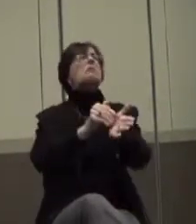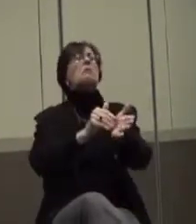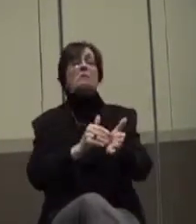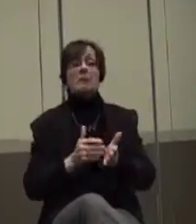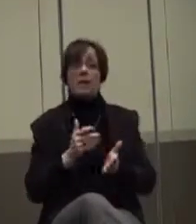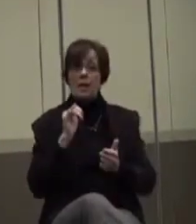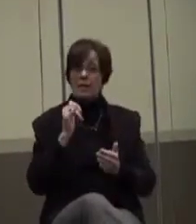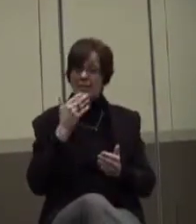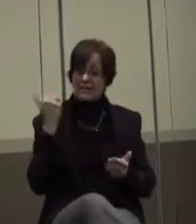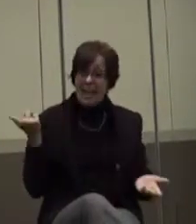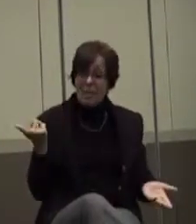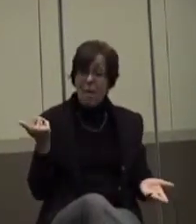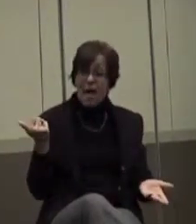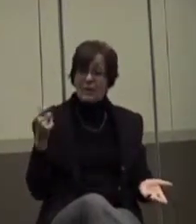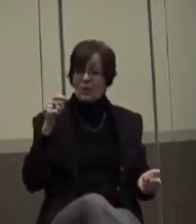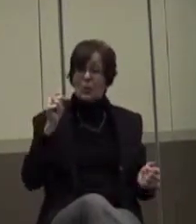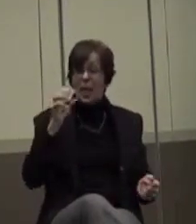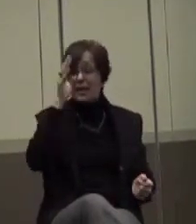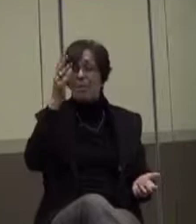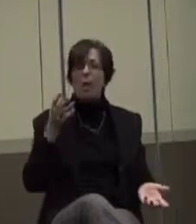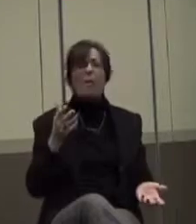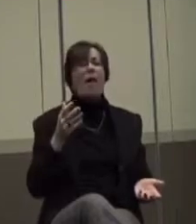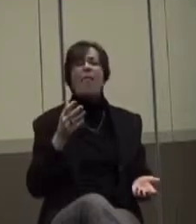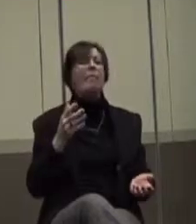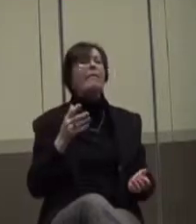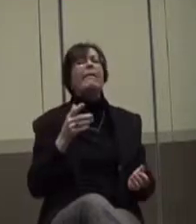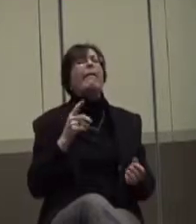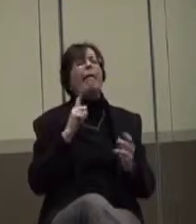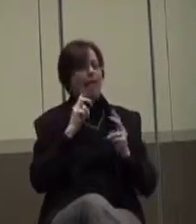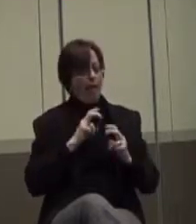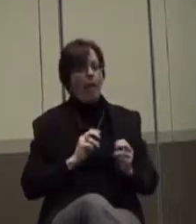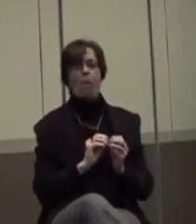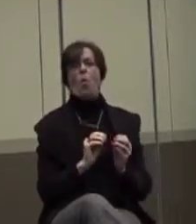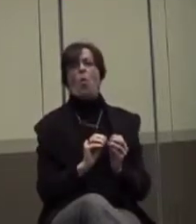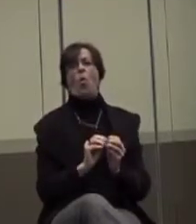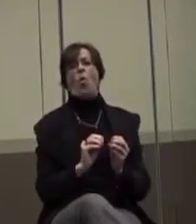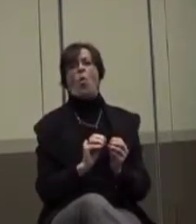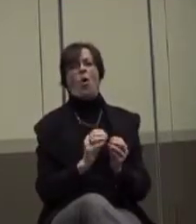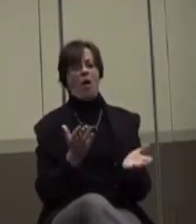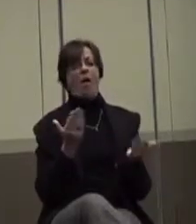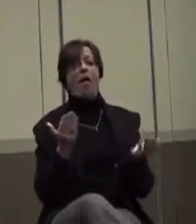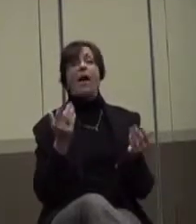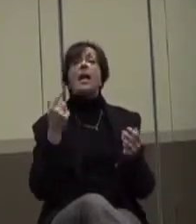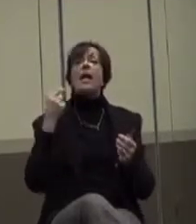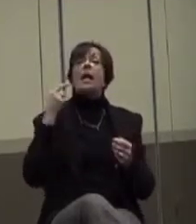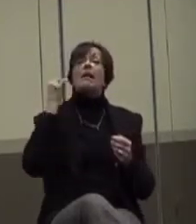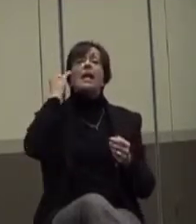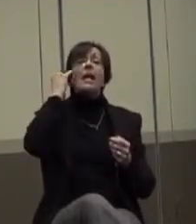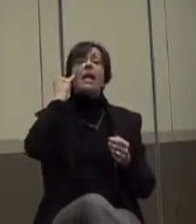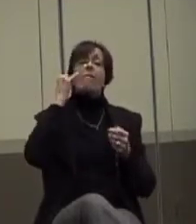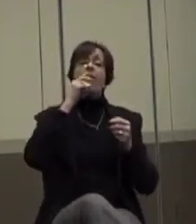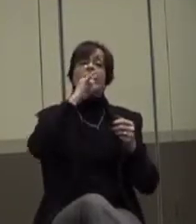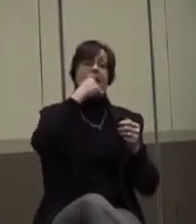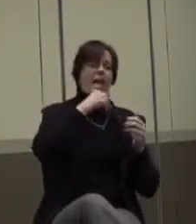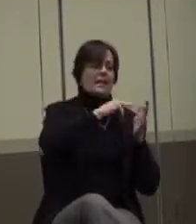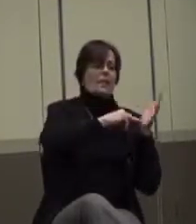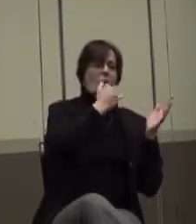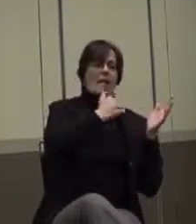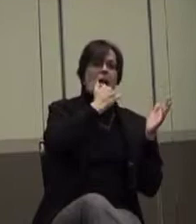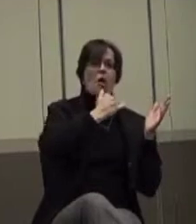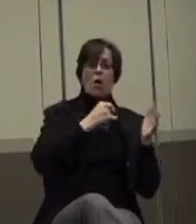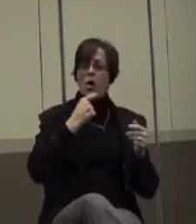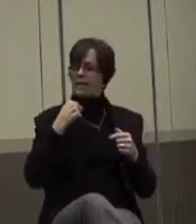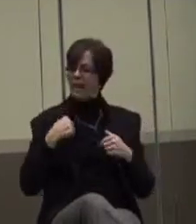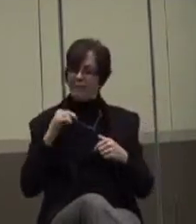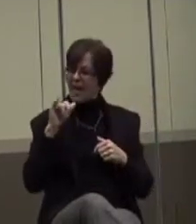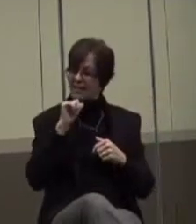is the best you can come up with, dig deeper. Okay? It's like if a kid had a reading error and I said, that's not how we